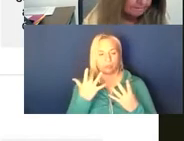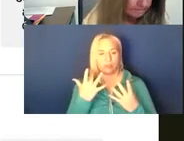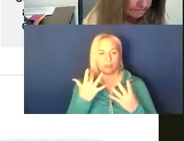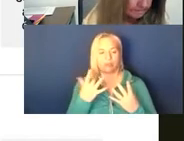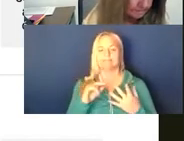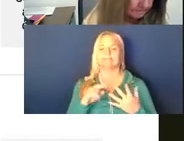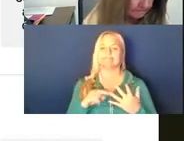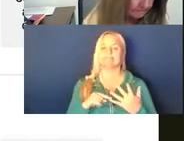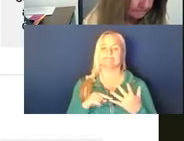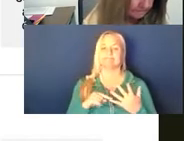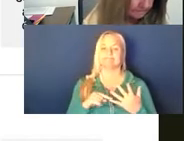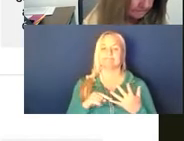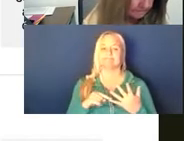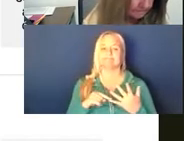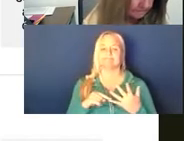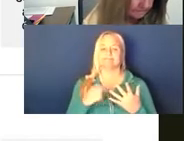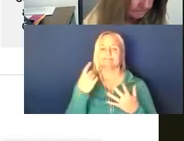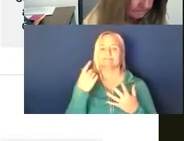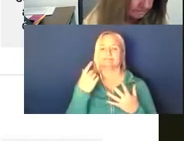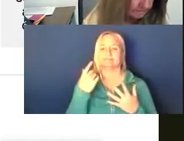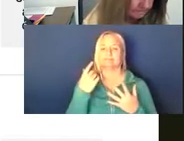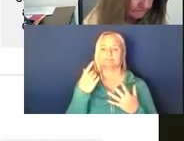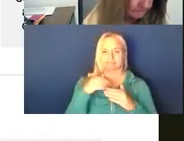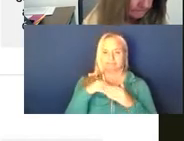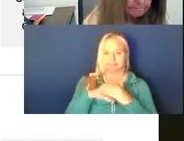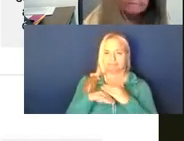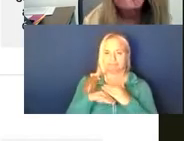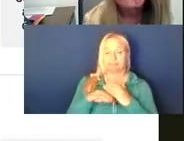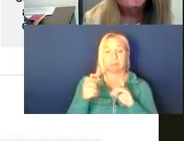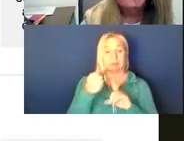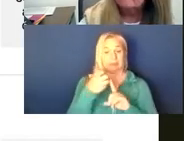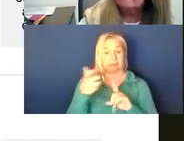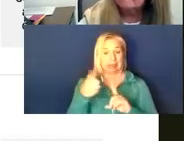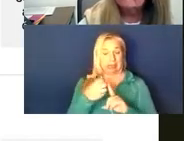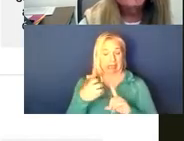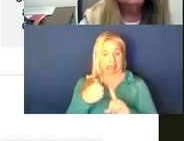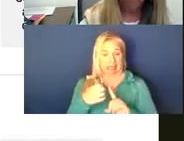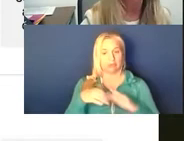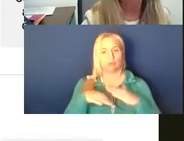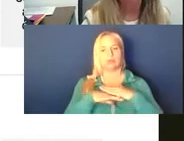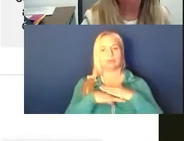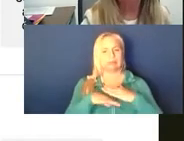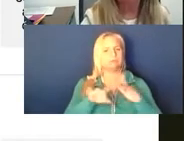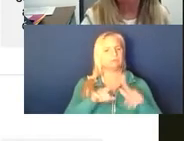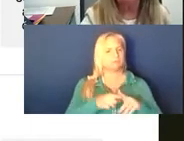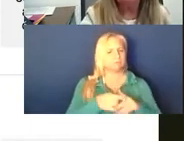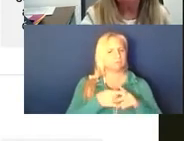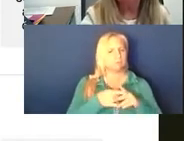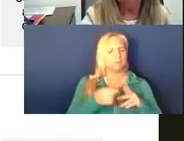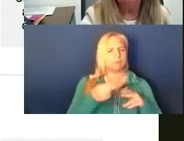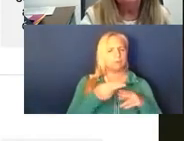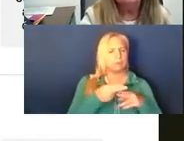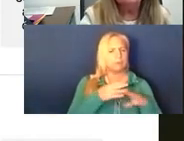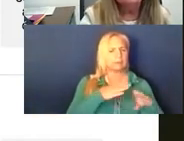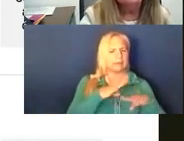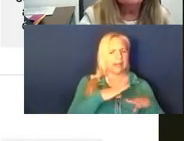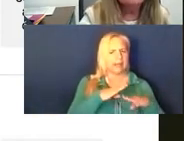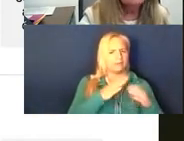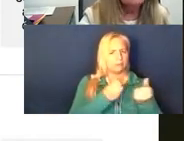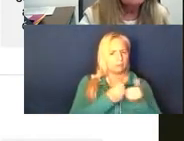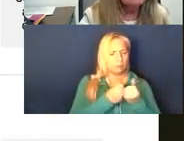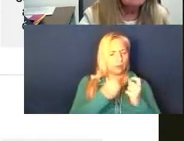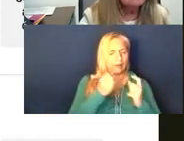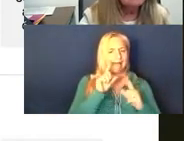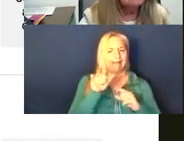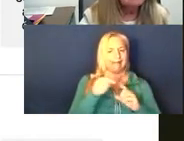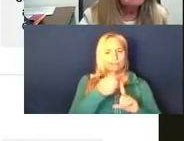So we expanded over time. This was not just a temporary space for behavior supports, but